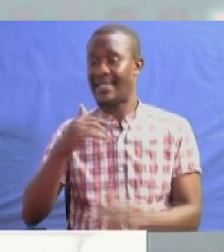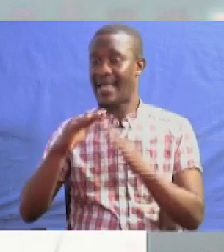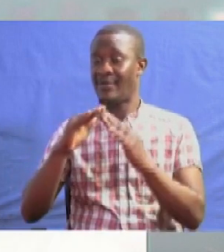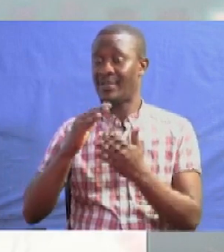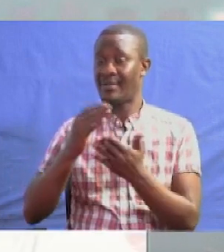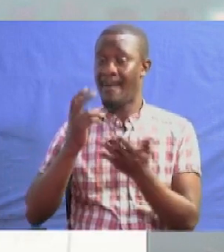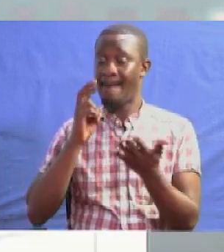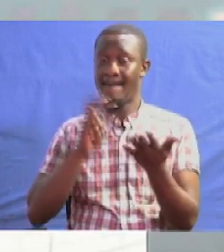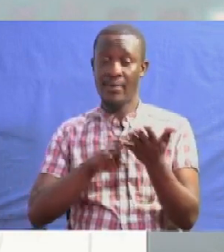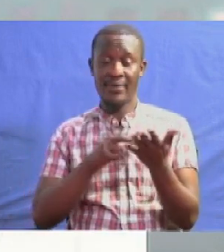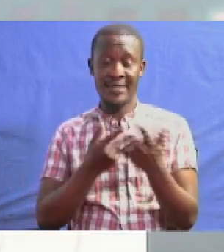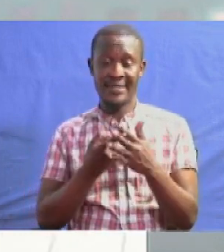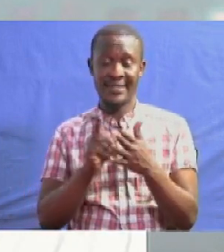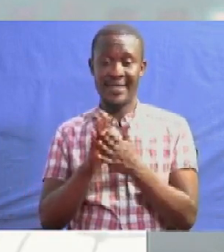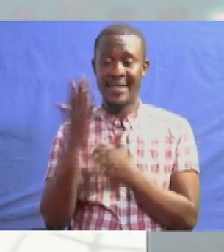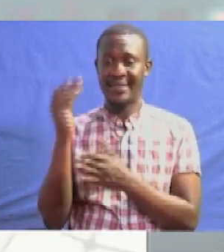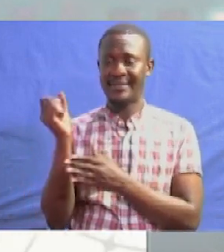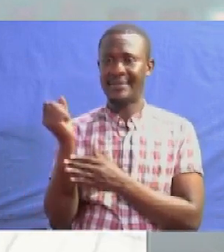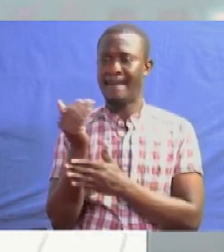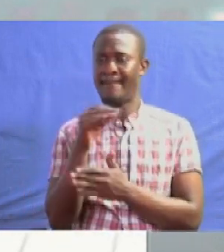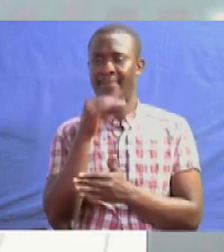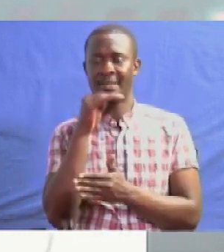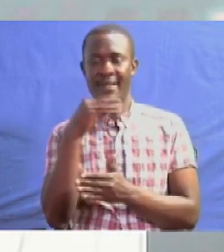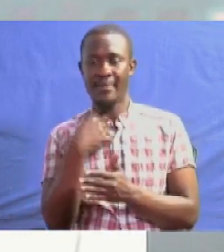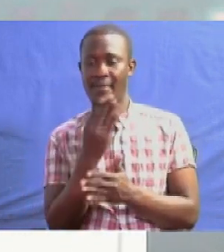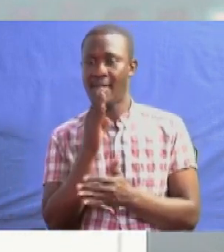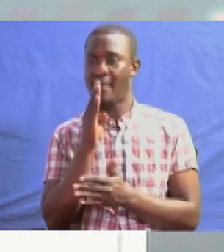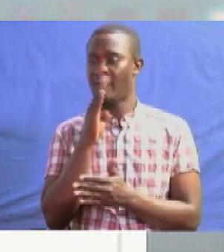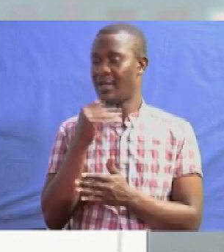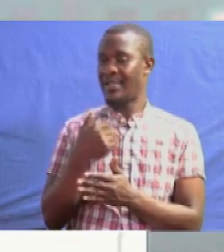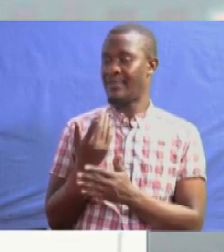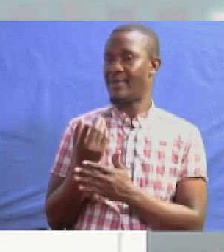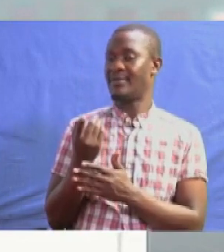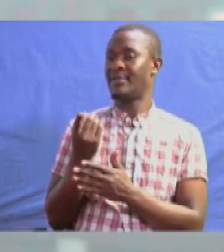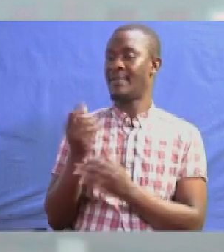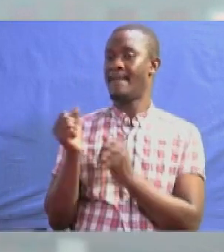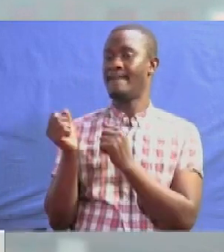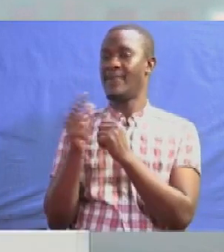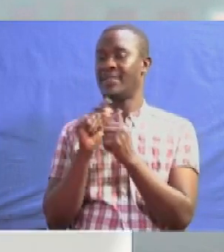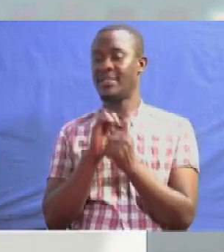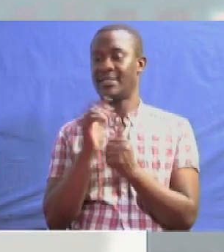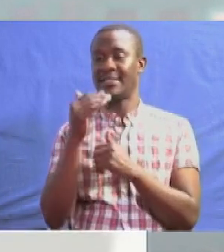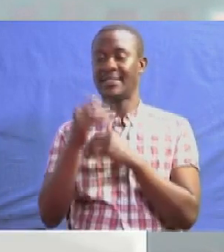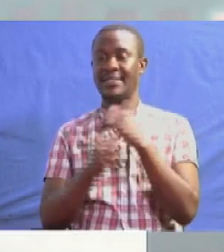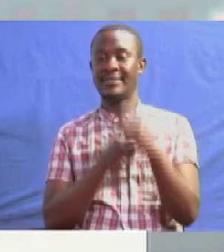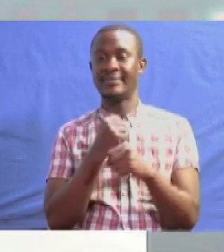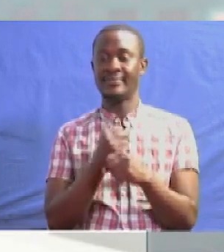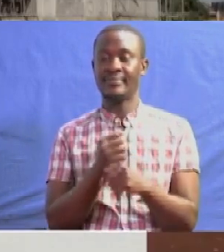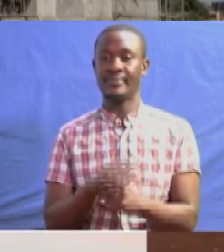project launched last September is expected to be completed by July next year, as Stephen Masha now